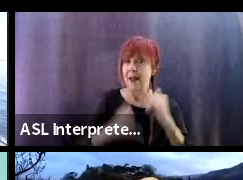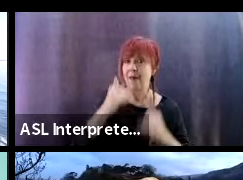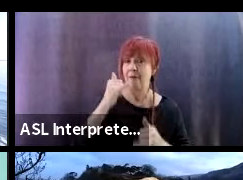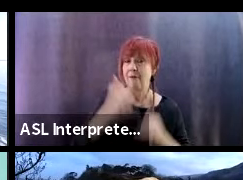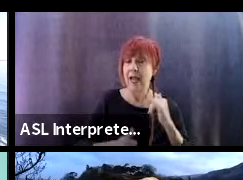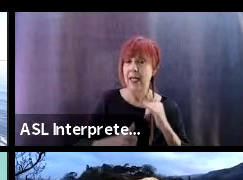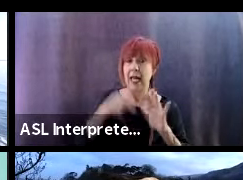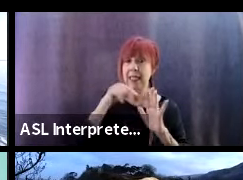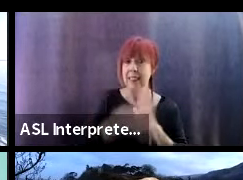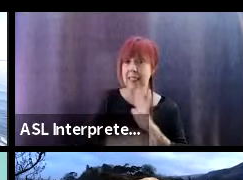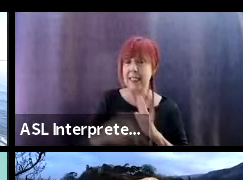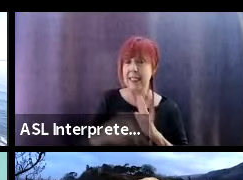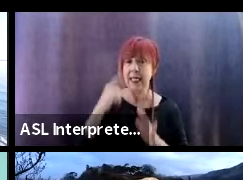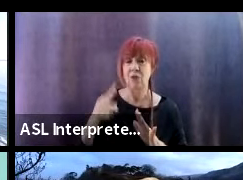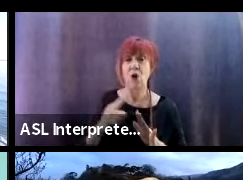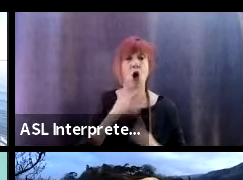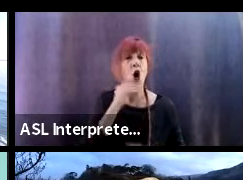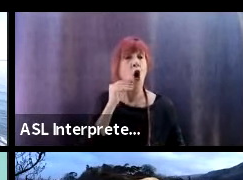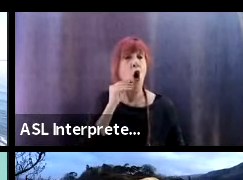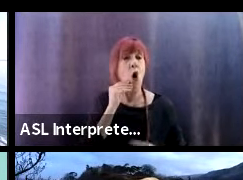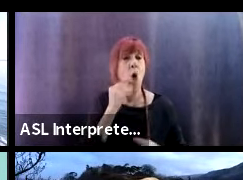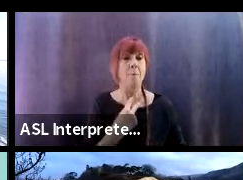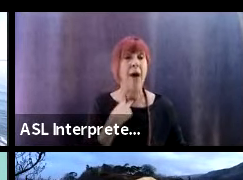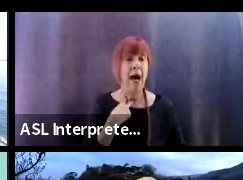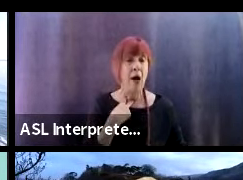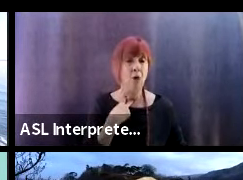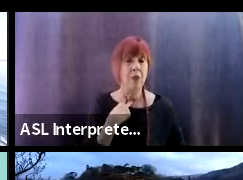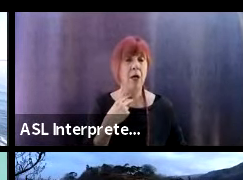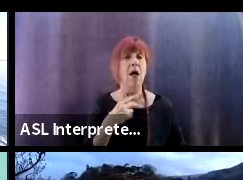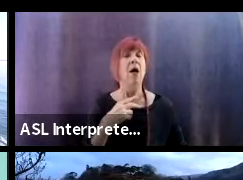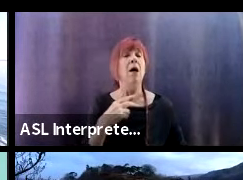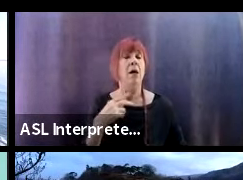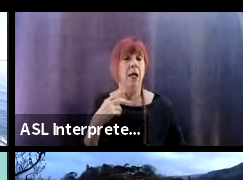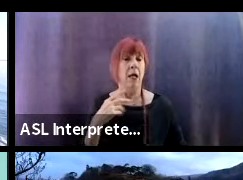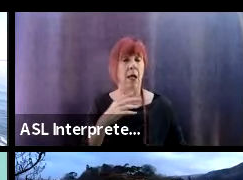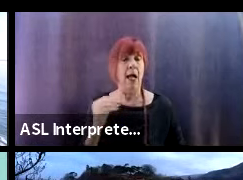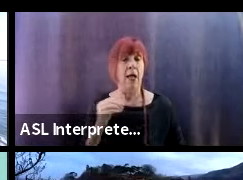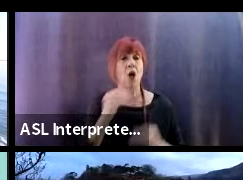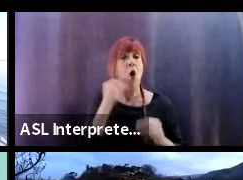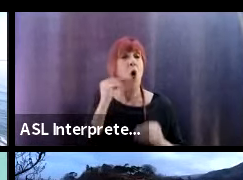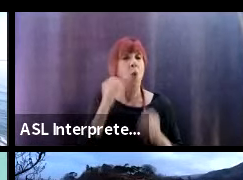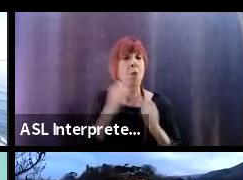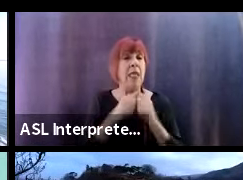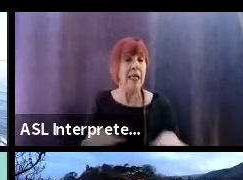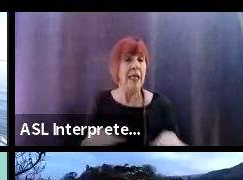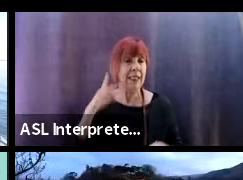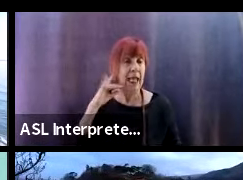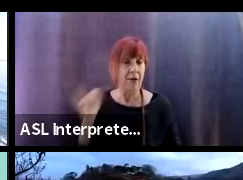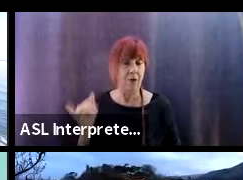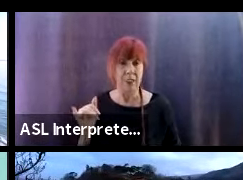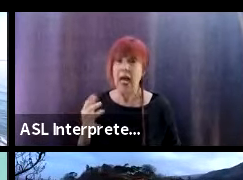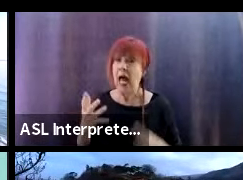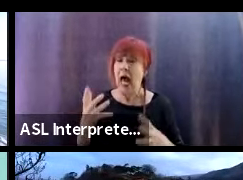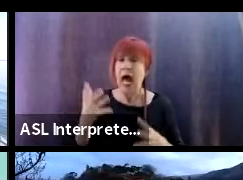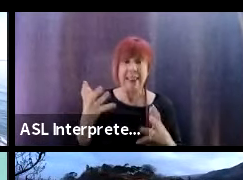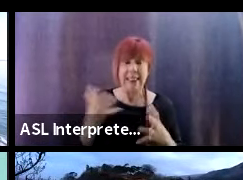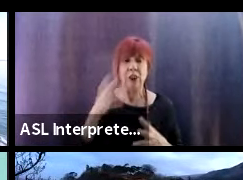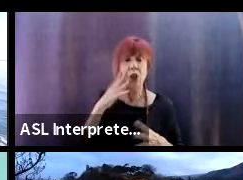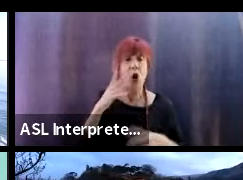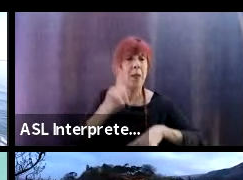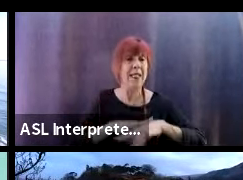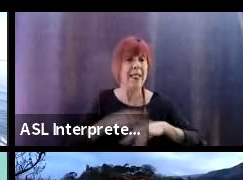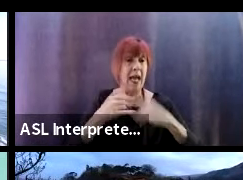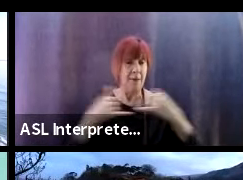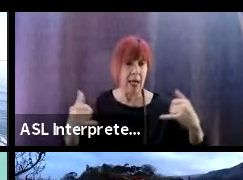and disabled Californians. So I wonder what the time frame was for this clarification, knowing that it is imperative that we ensure